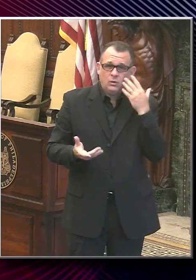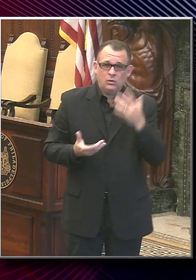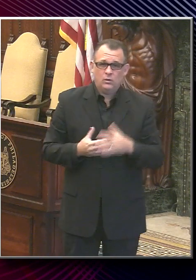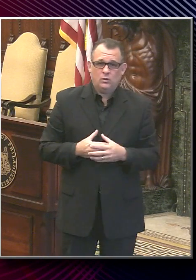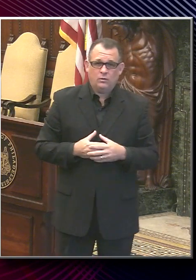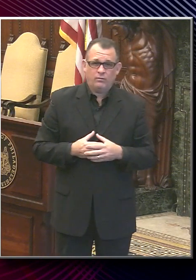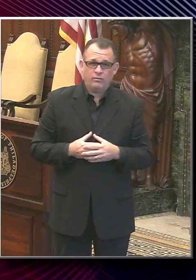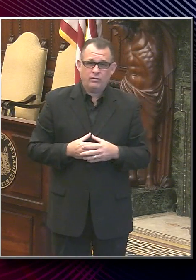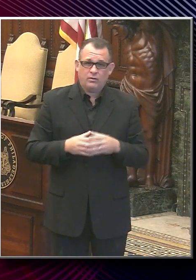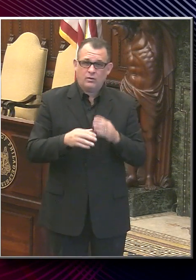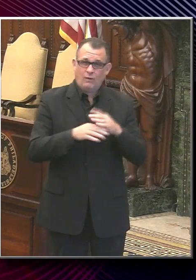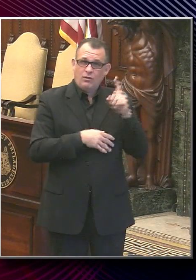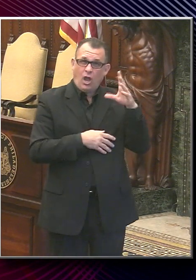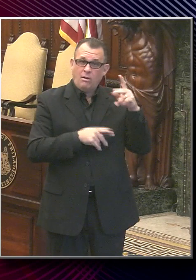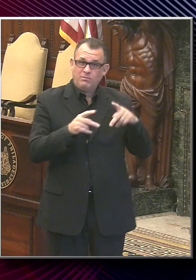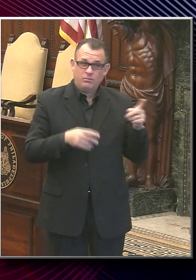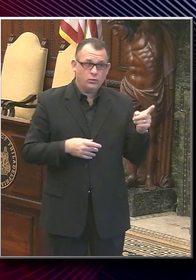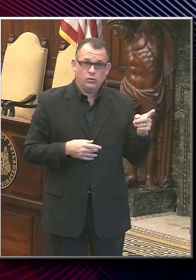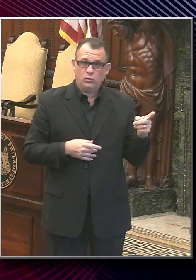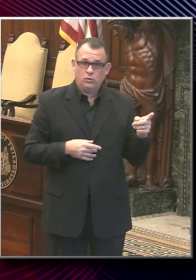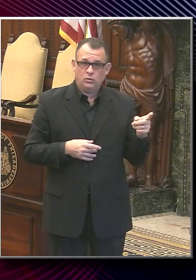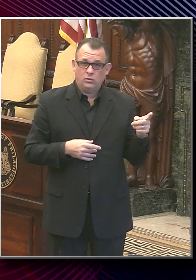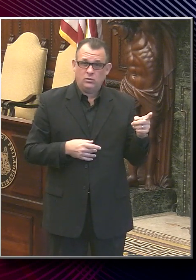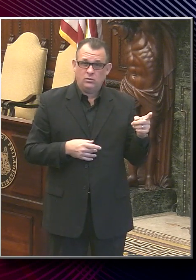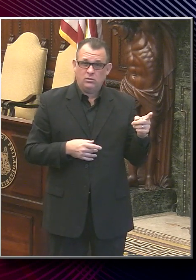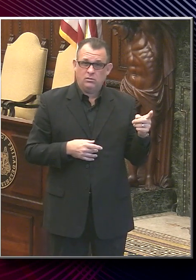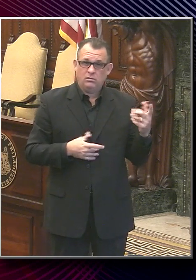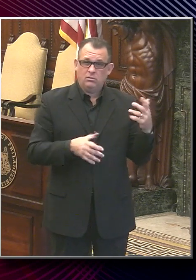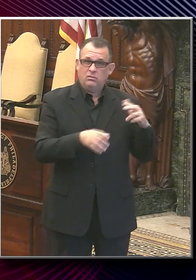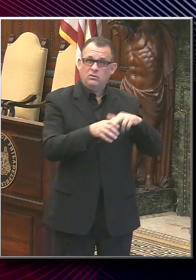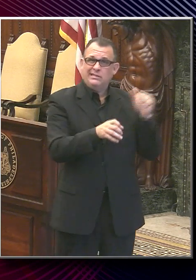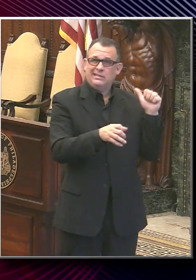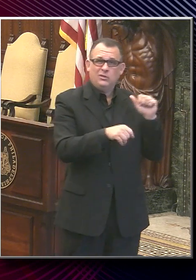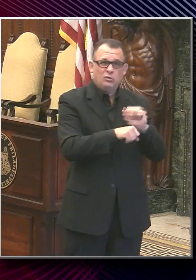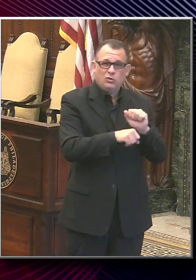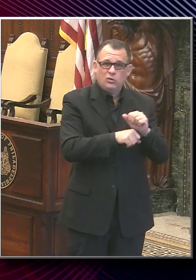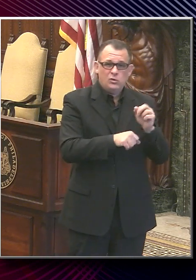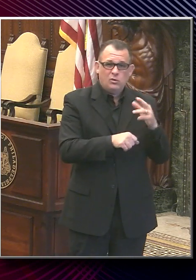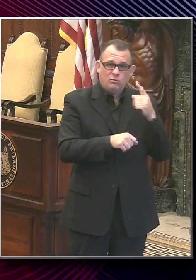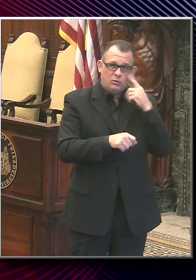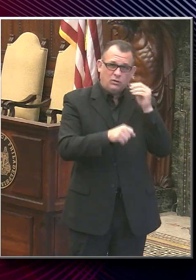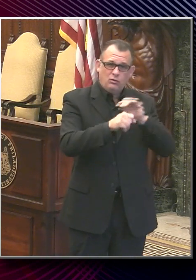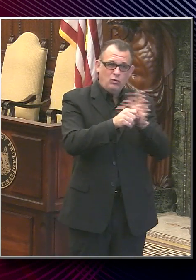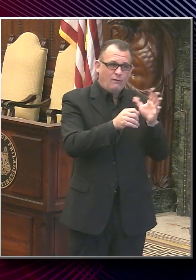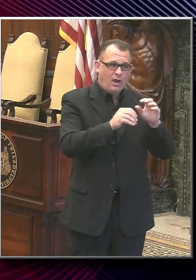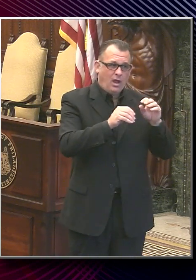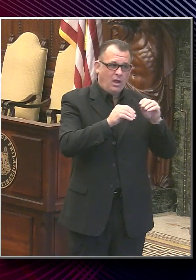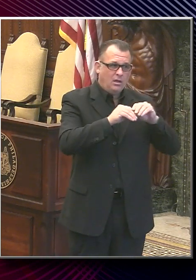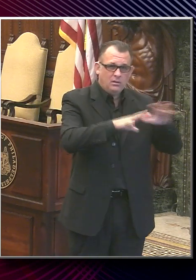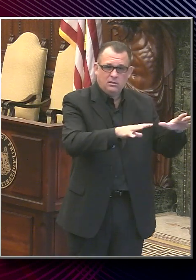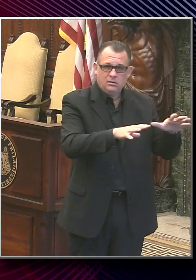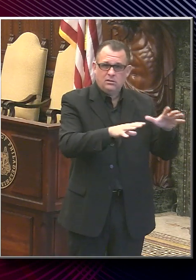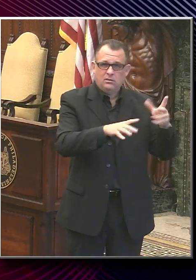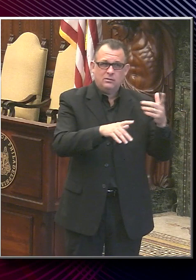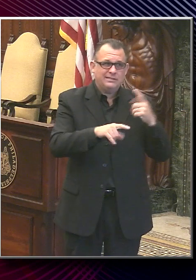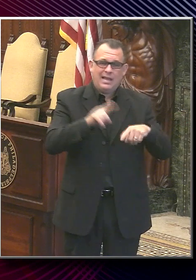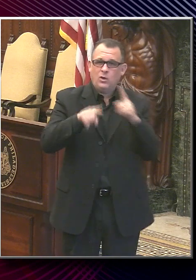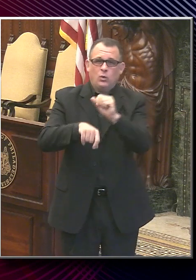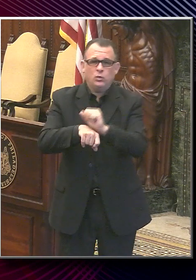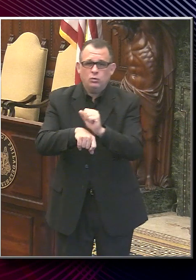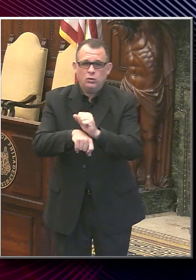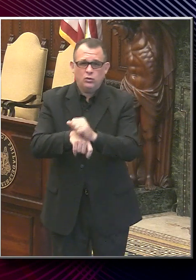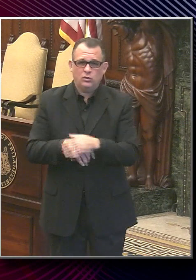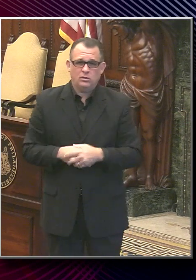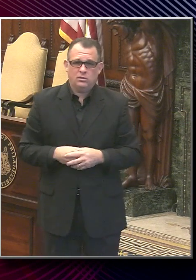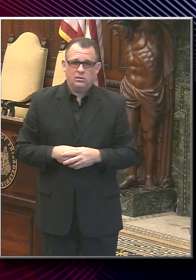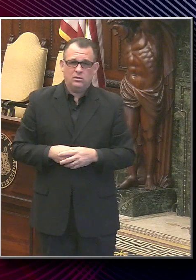that have experienced some problems relative to the ongoing virus. People who have been working 7 days a week,